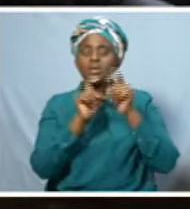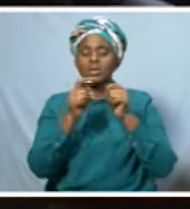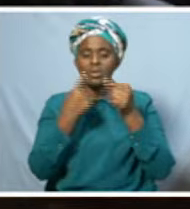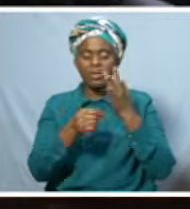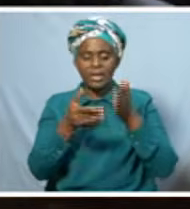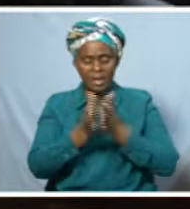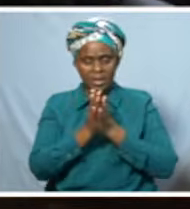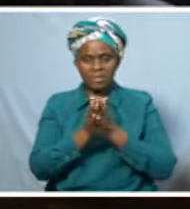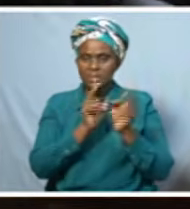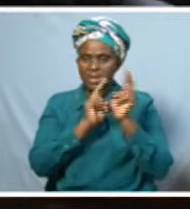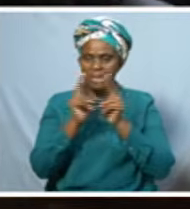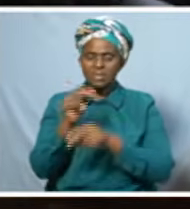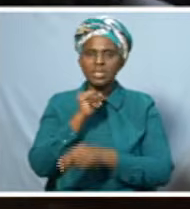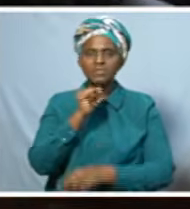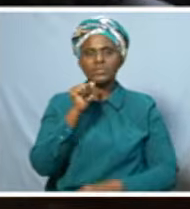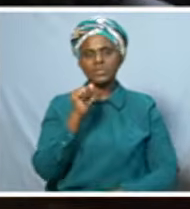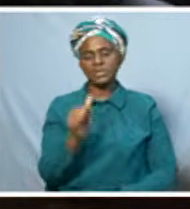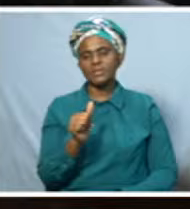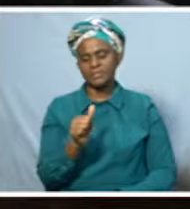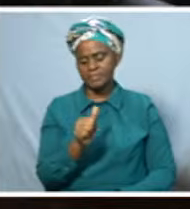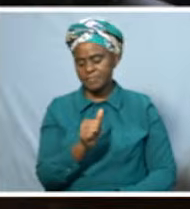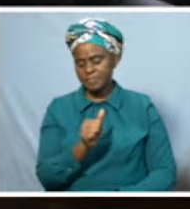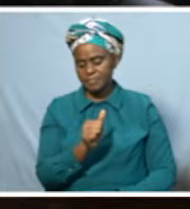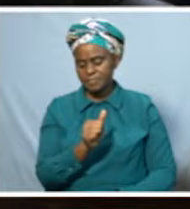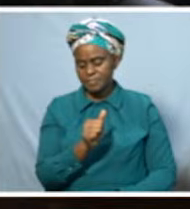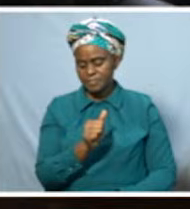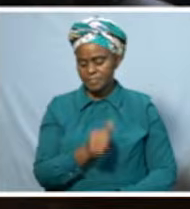asked hasn't been answered.